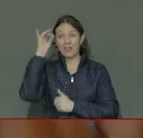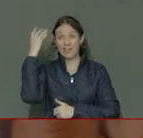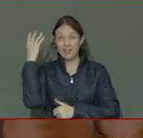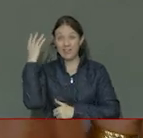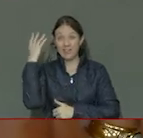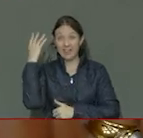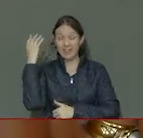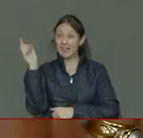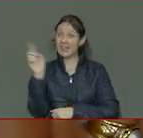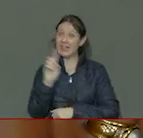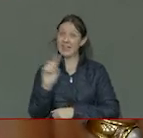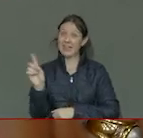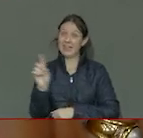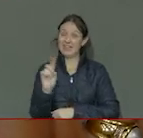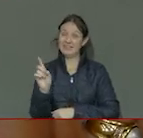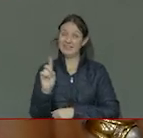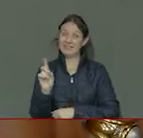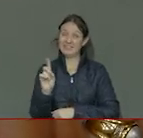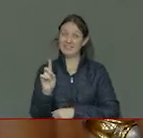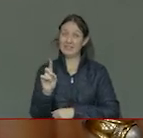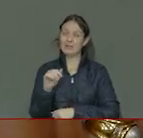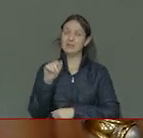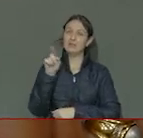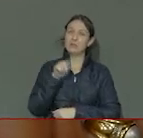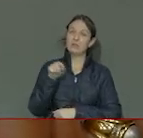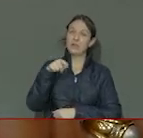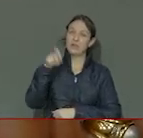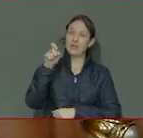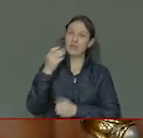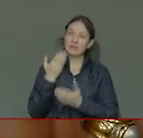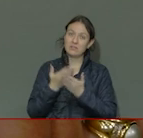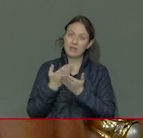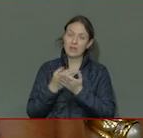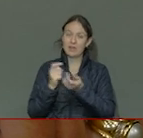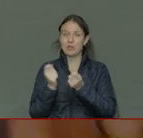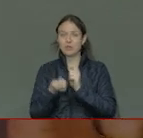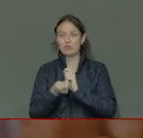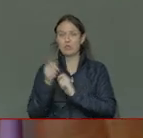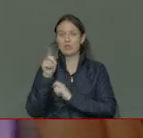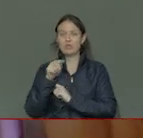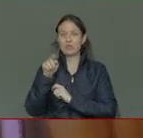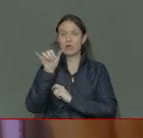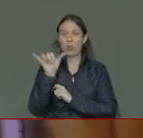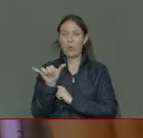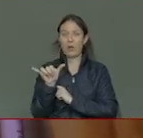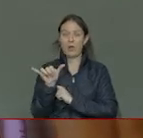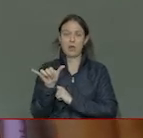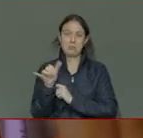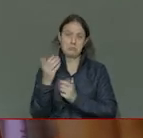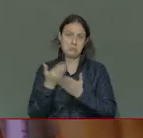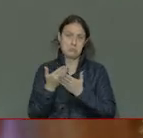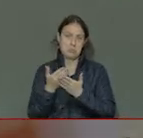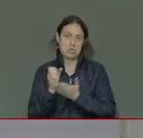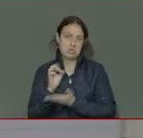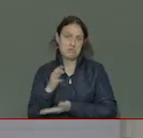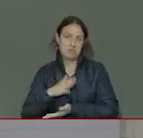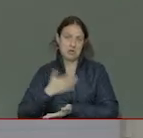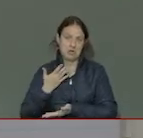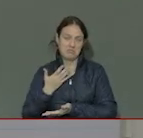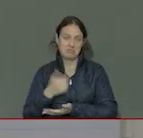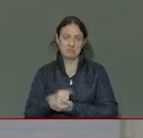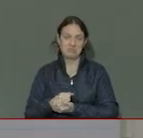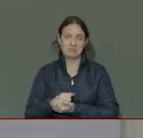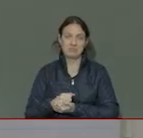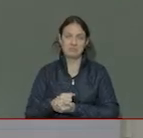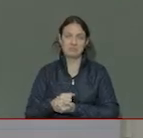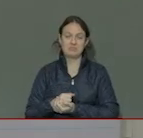sure you can change delta x to a delta y also because it's vertical, but that's my 20 meters. But